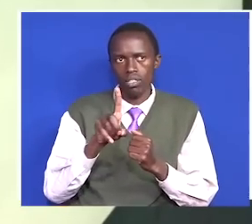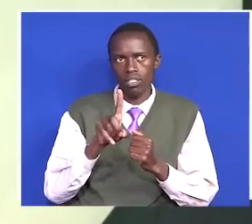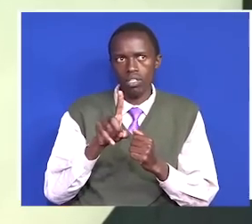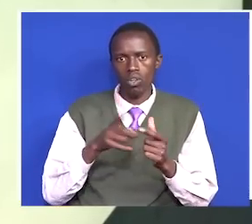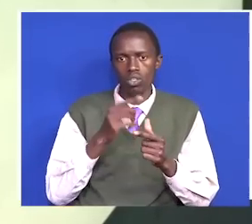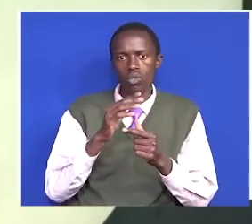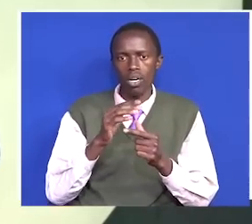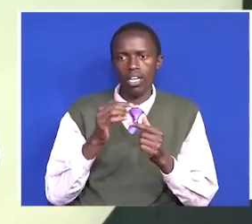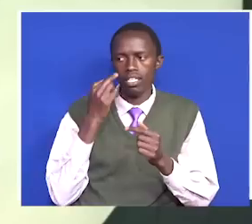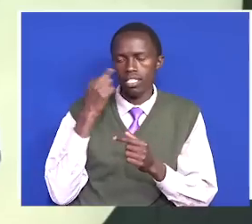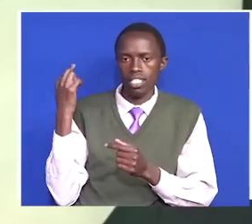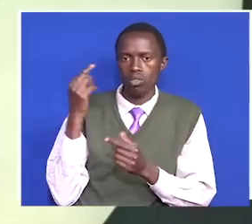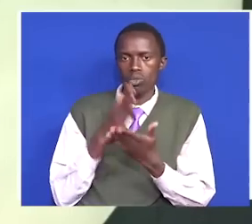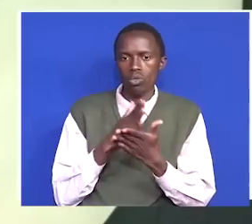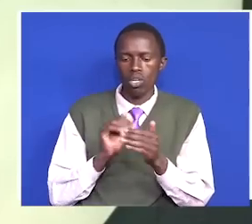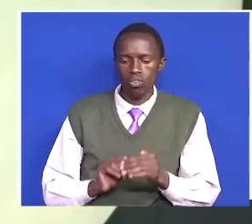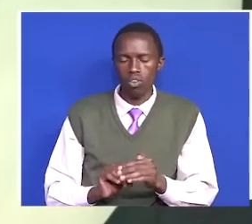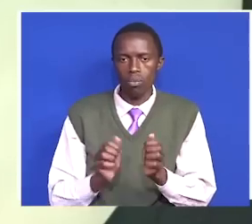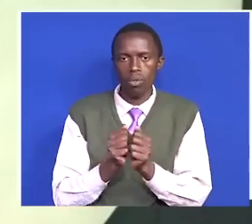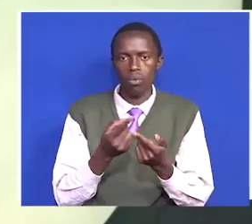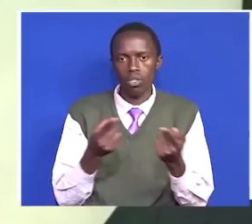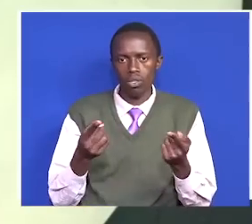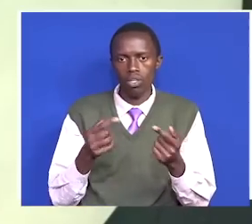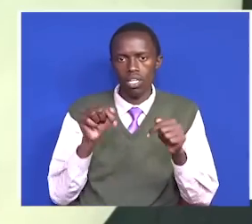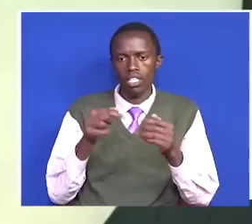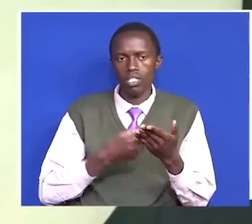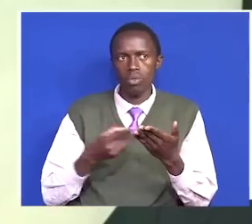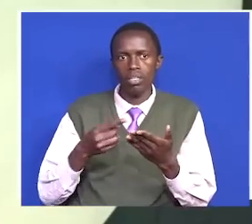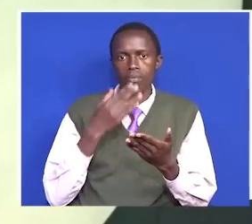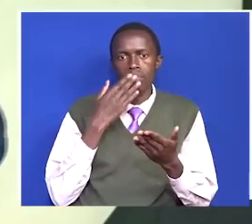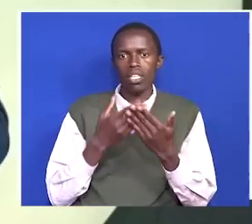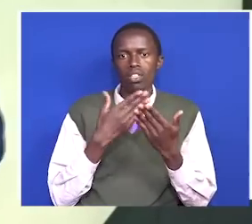0728-221-221, on your screen. We will be sure to follow up with you this week.